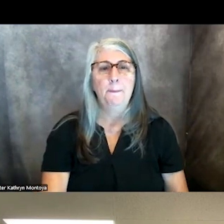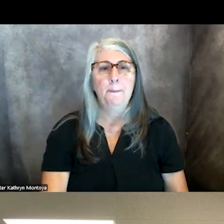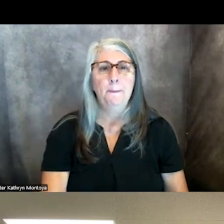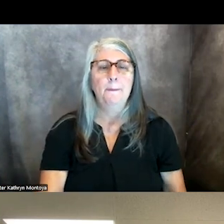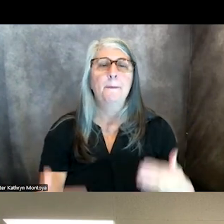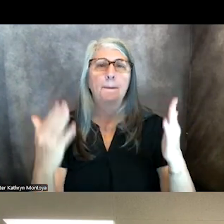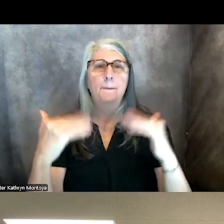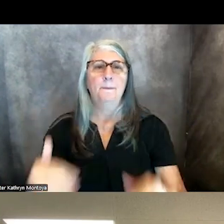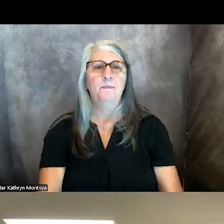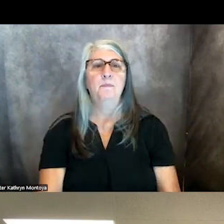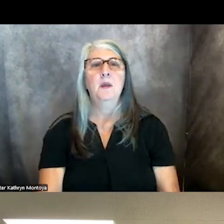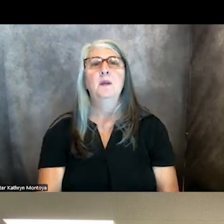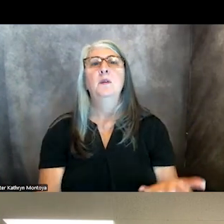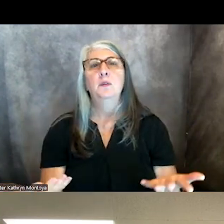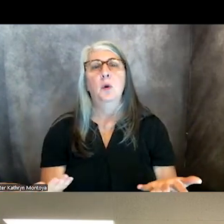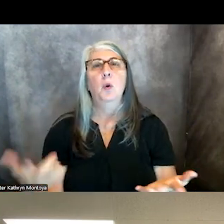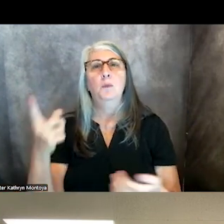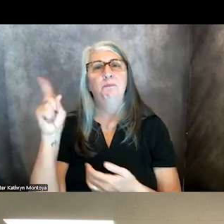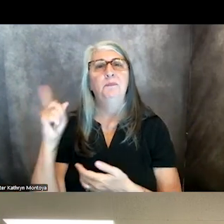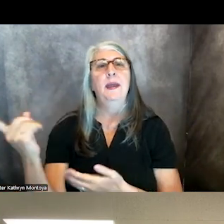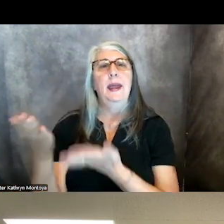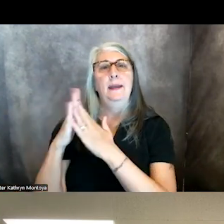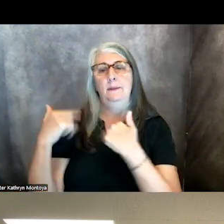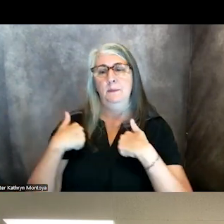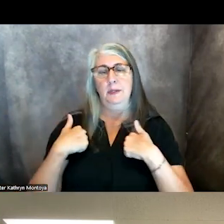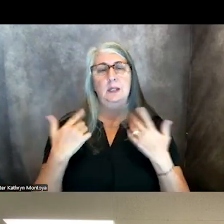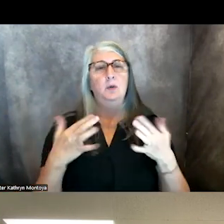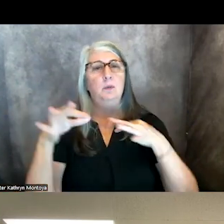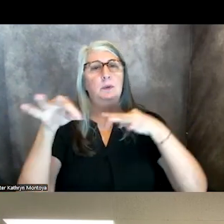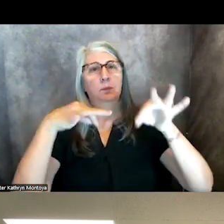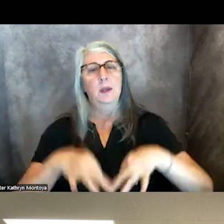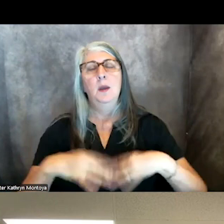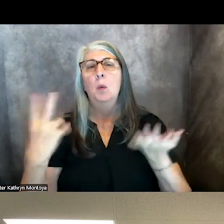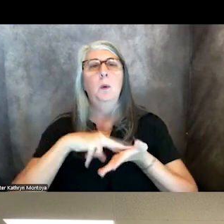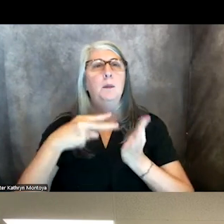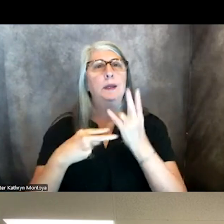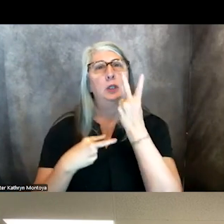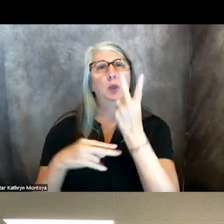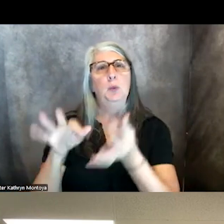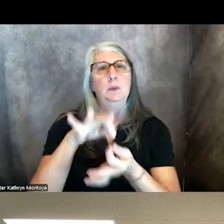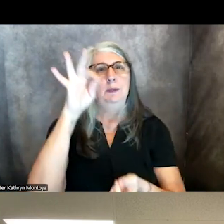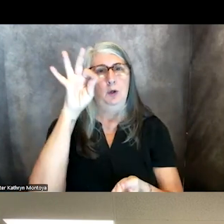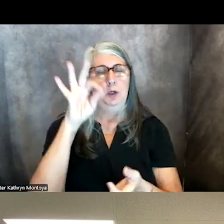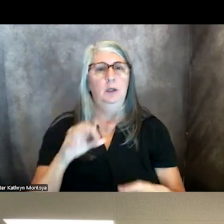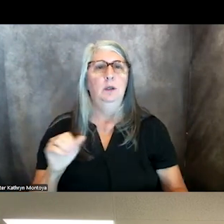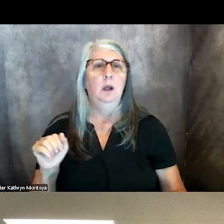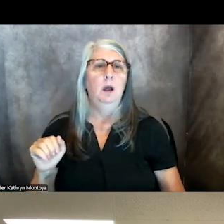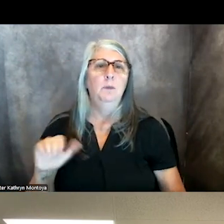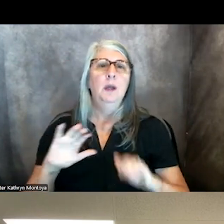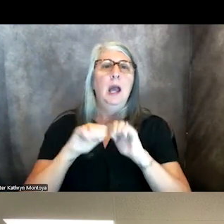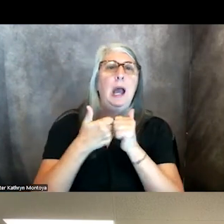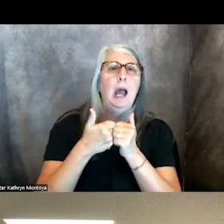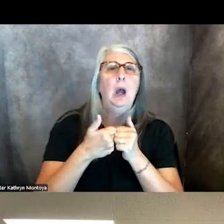And so I was asked to share a little bit about what the Two-Spirit definition is, how it's made up,